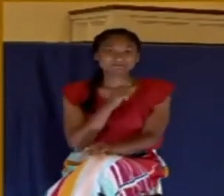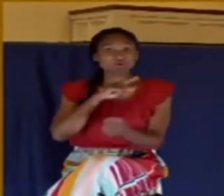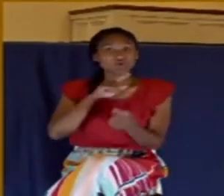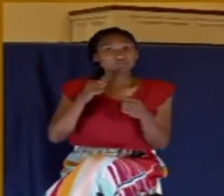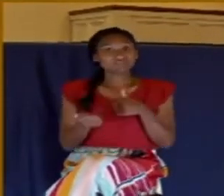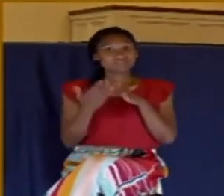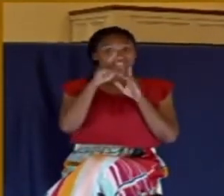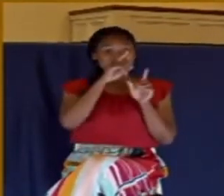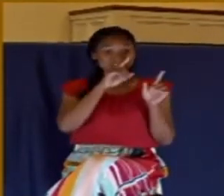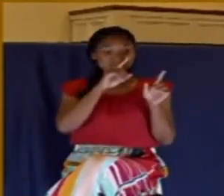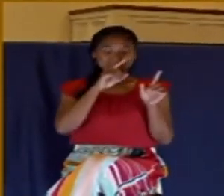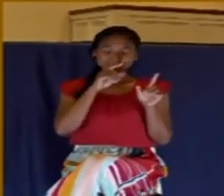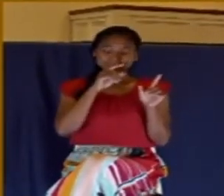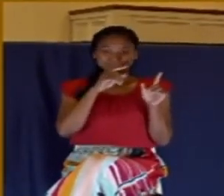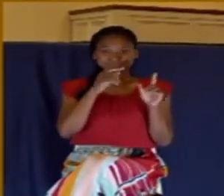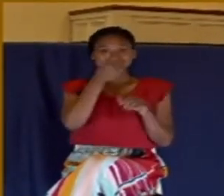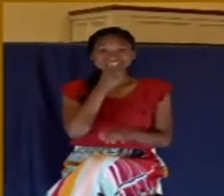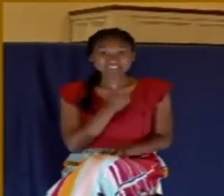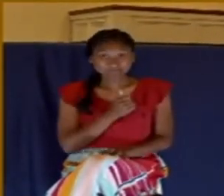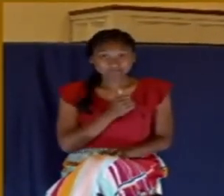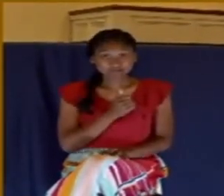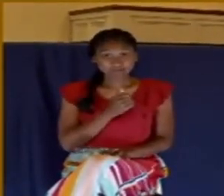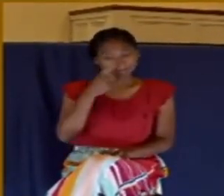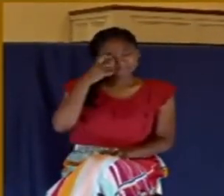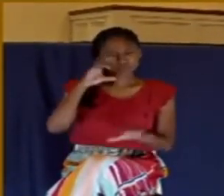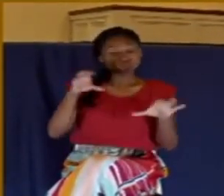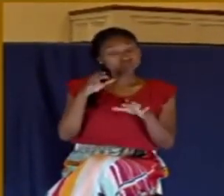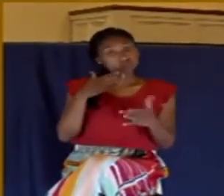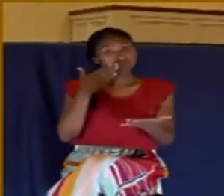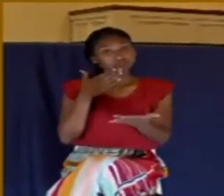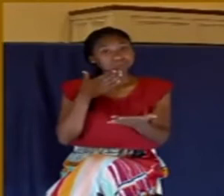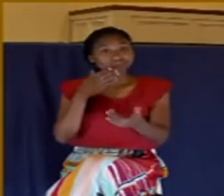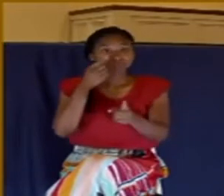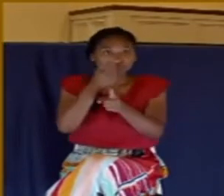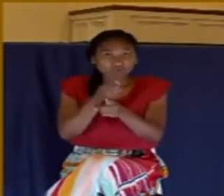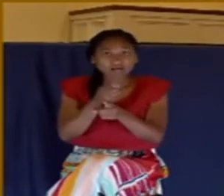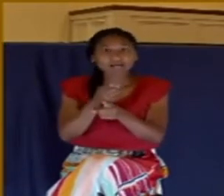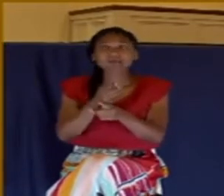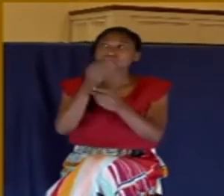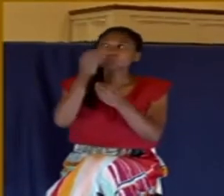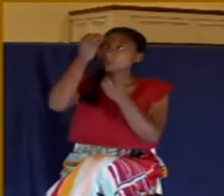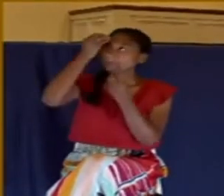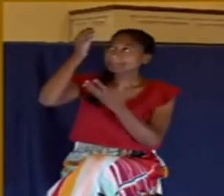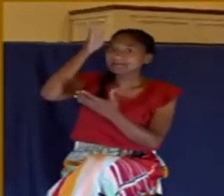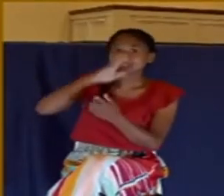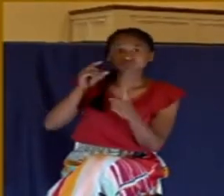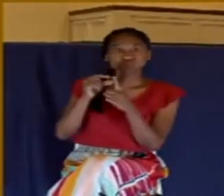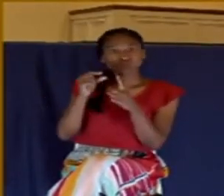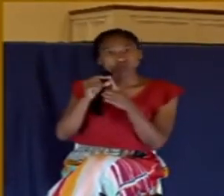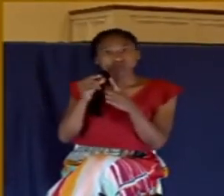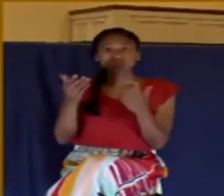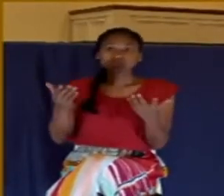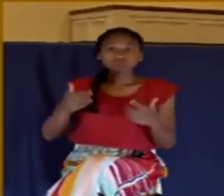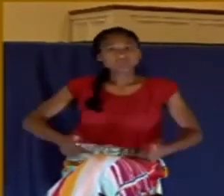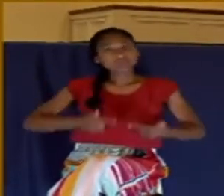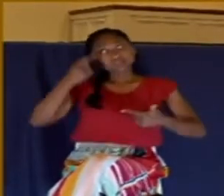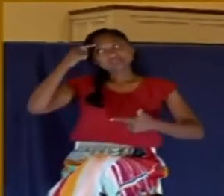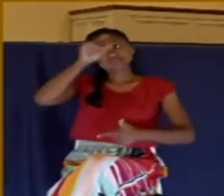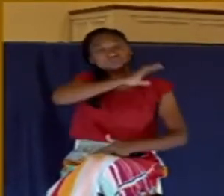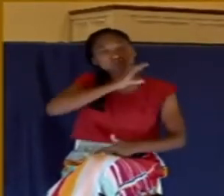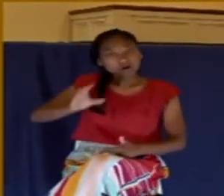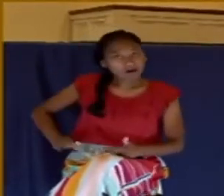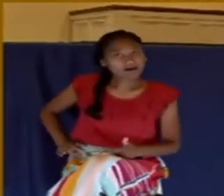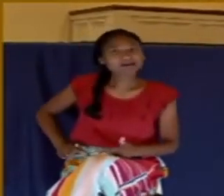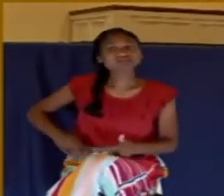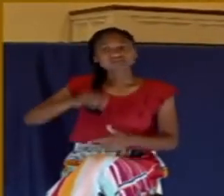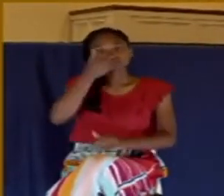time of suffering, and you're suffering because you're doing what's right, you're obeying the word of God, you are living for Christ, and you go